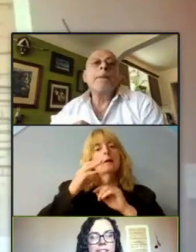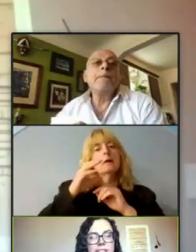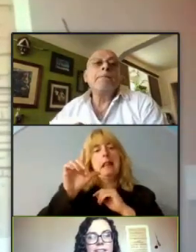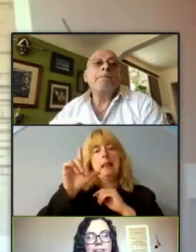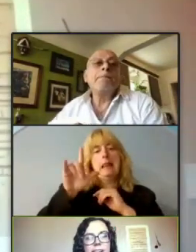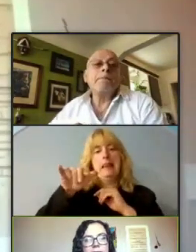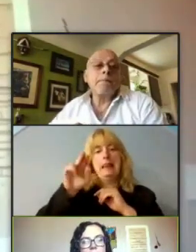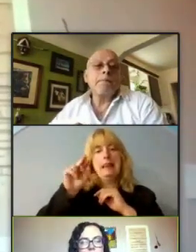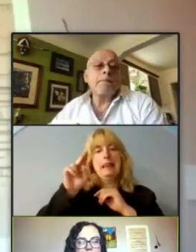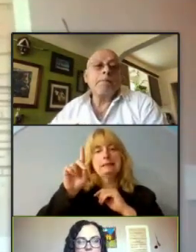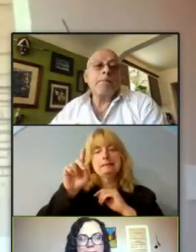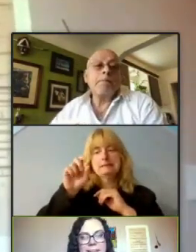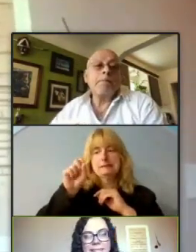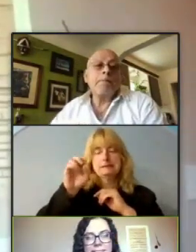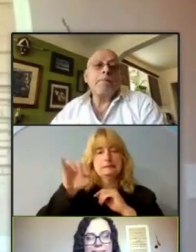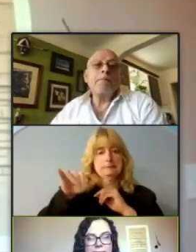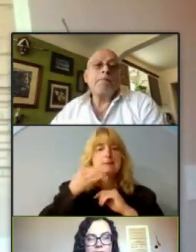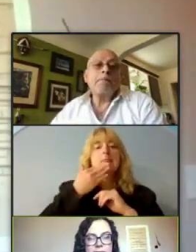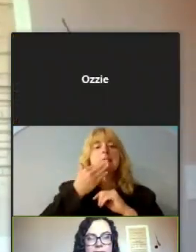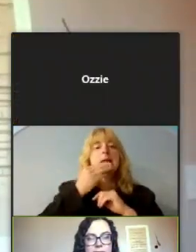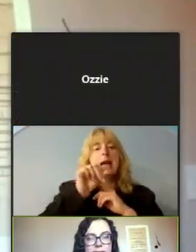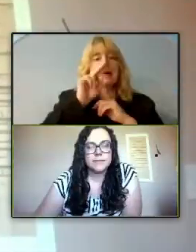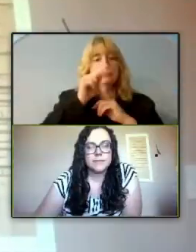Thanks, Angie. Can you hear me?